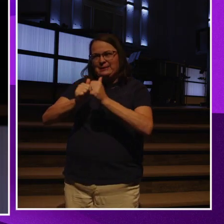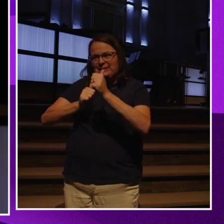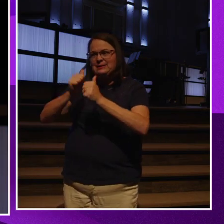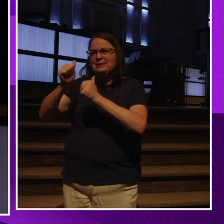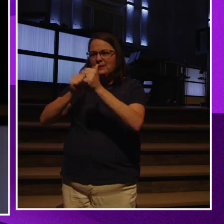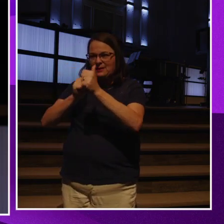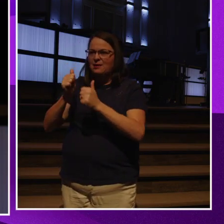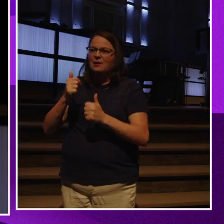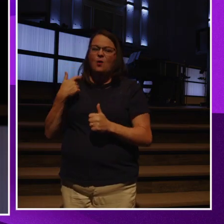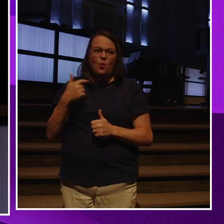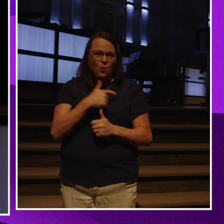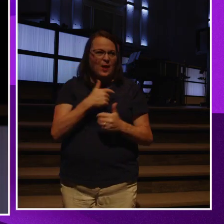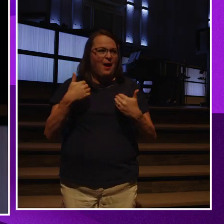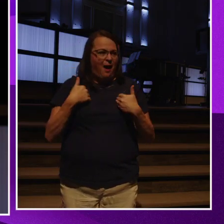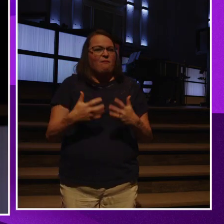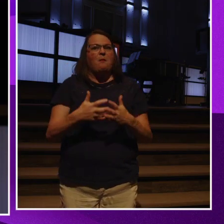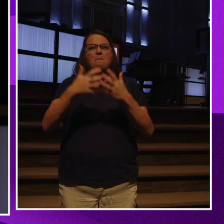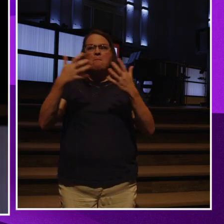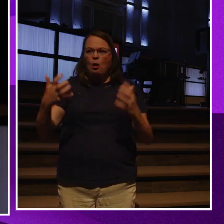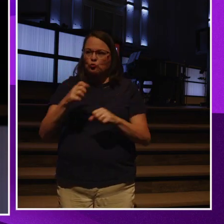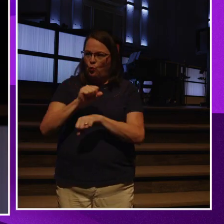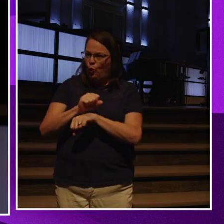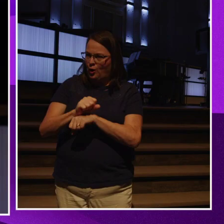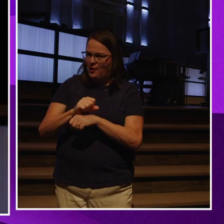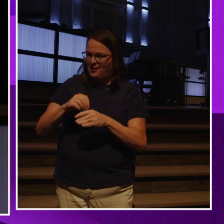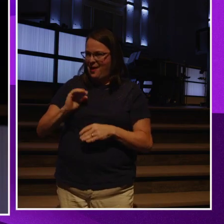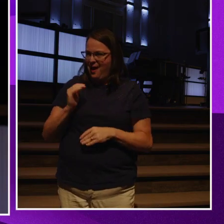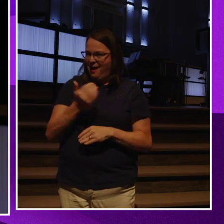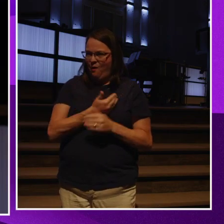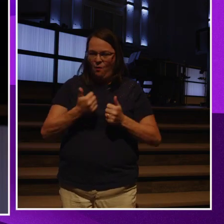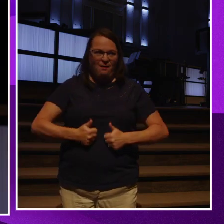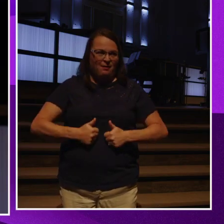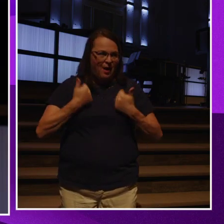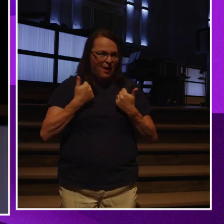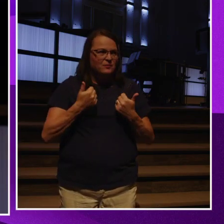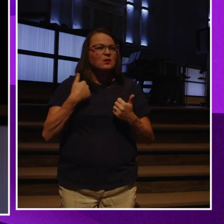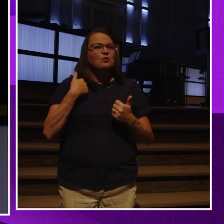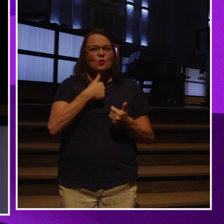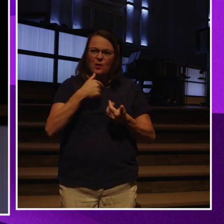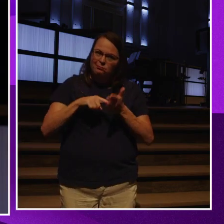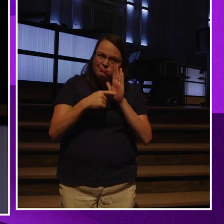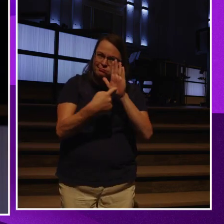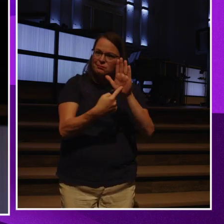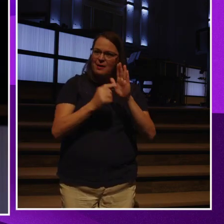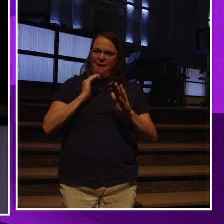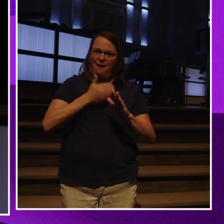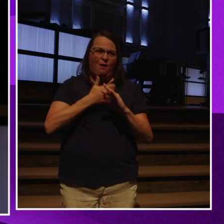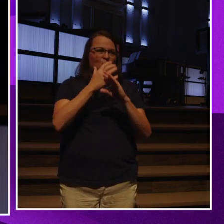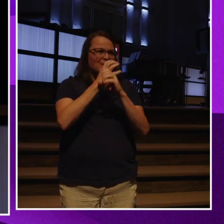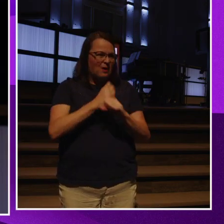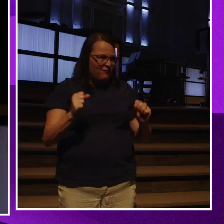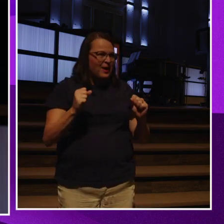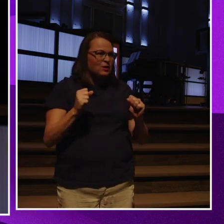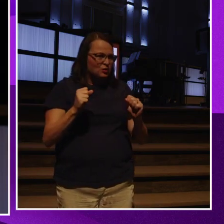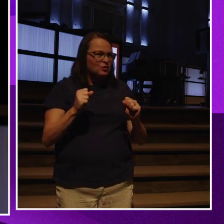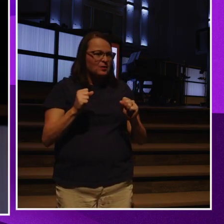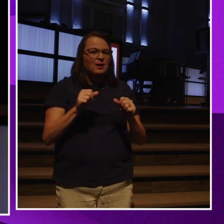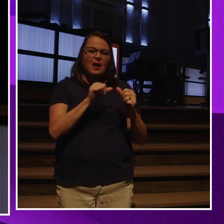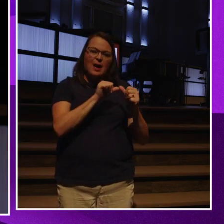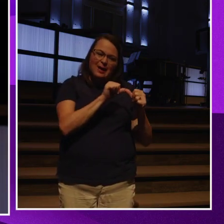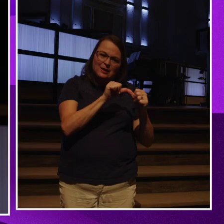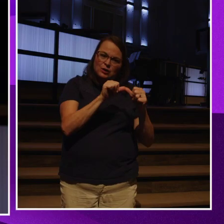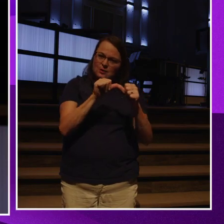There is much work for us to do in our life as we work out our salvation. It's to be